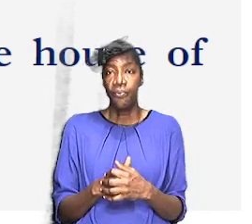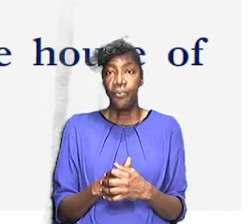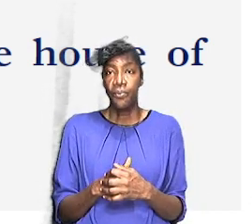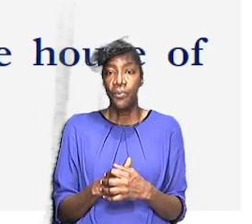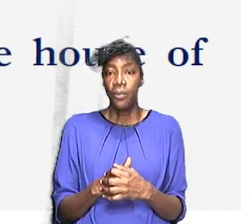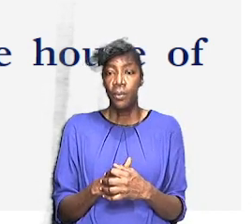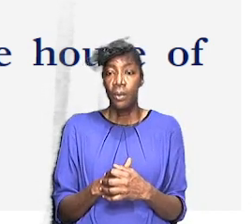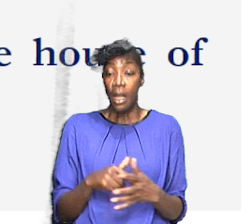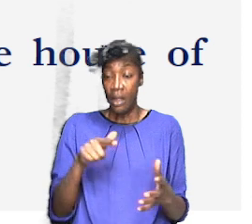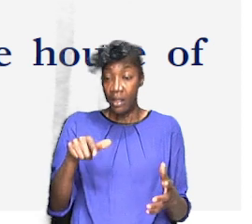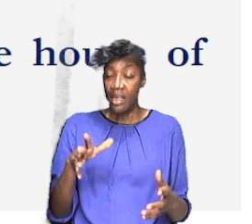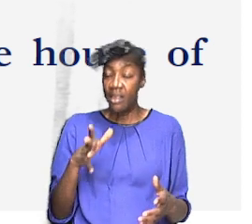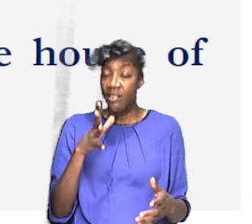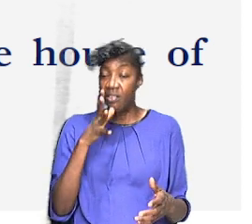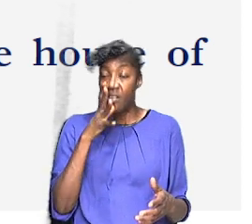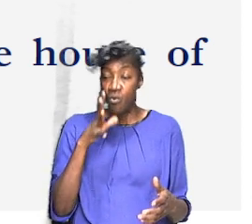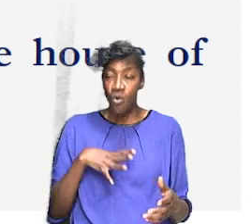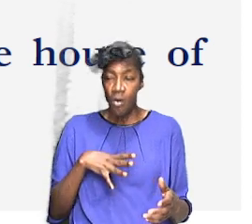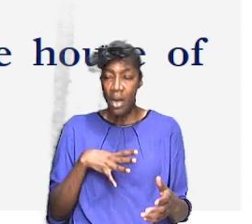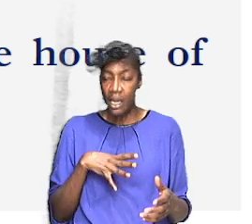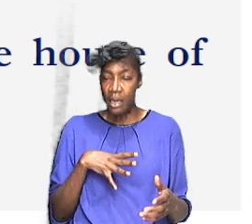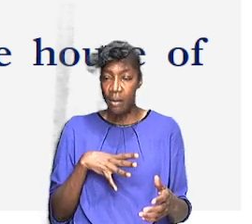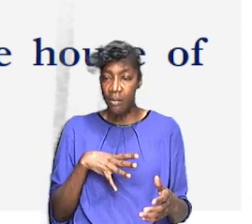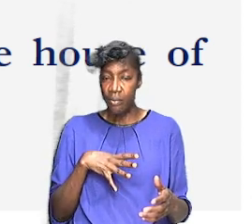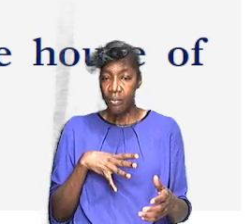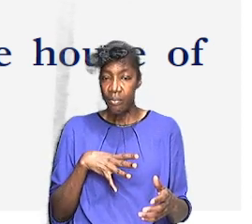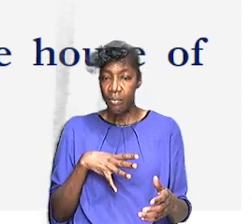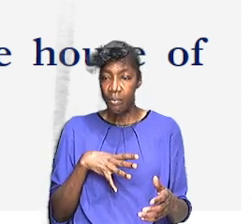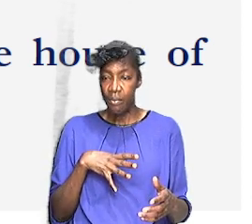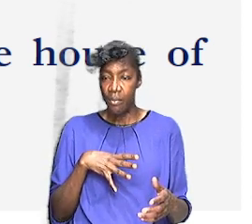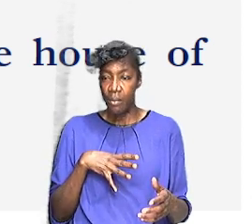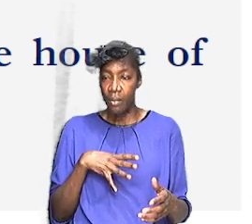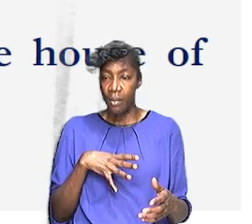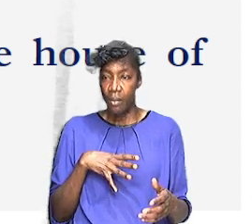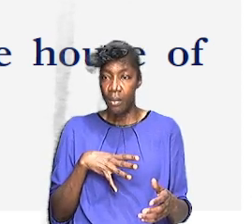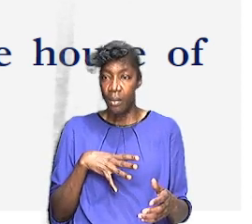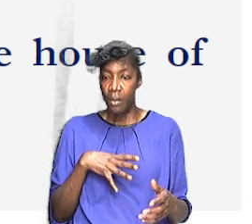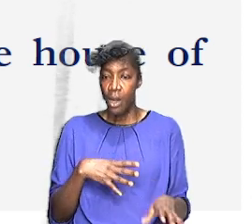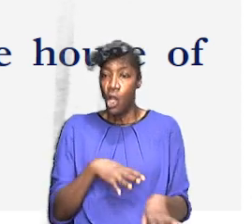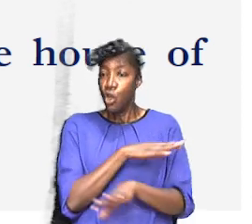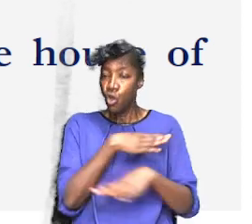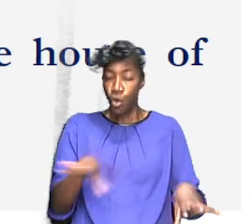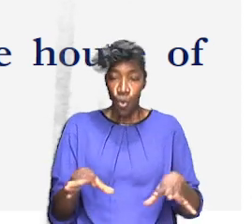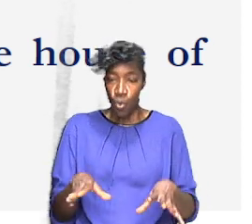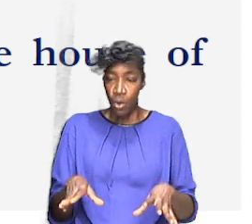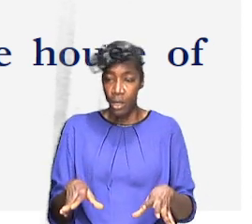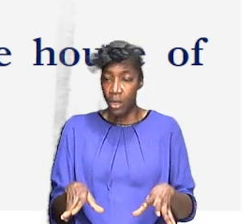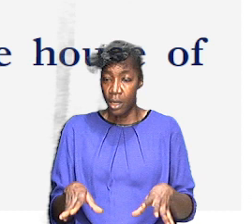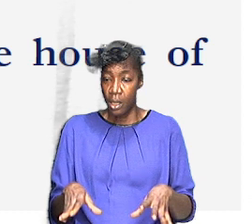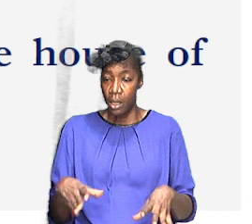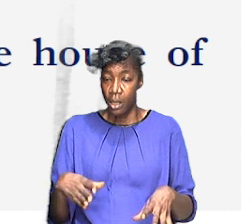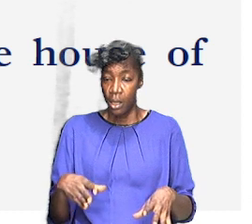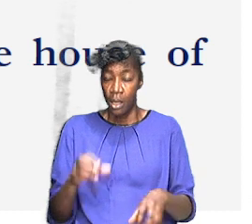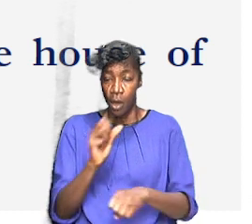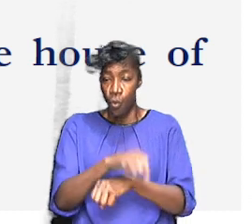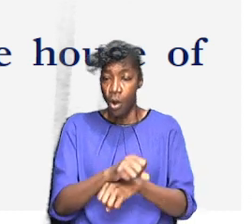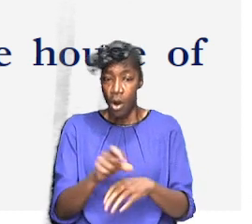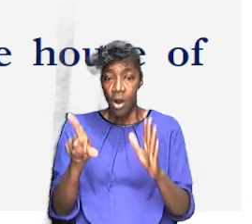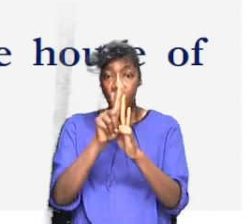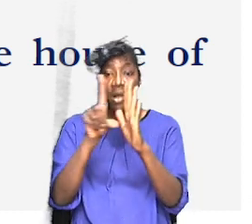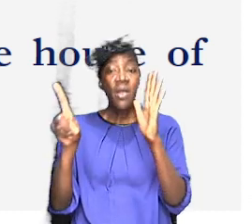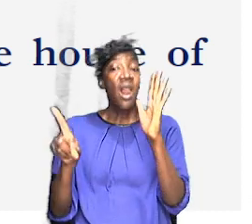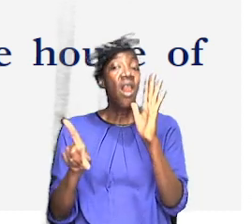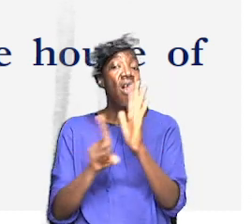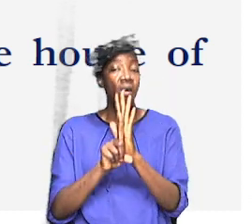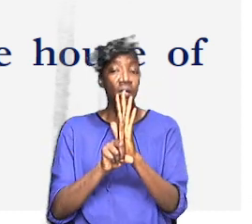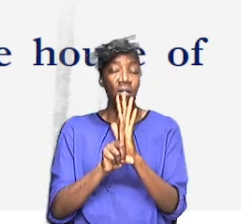outwardly disregarded, as it were, the laws, especially the Talmud and the written laws.